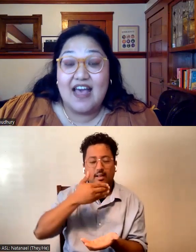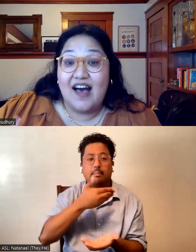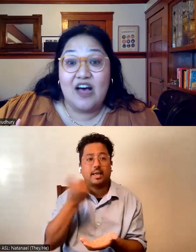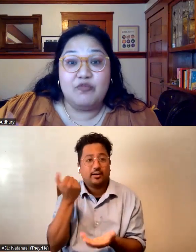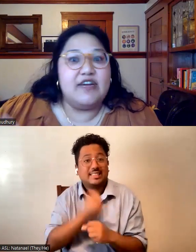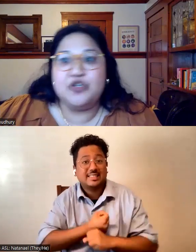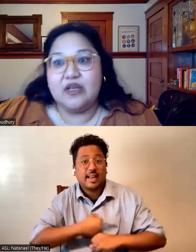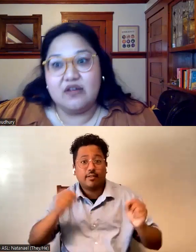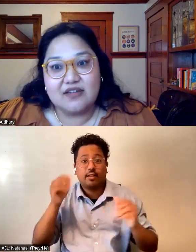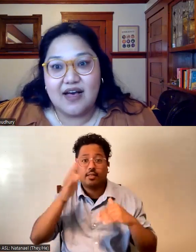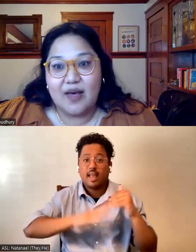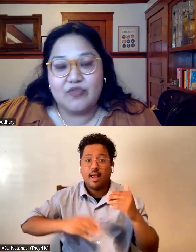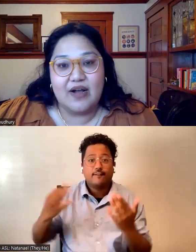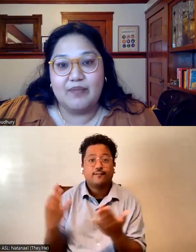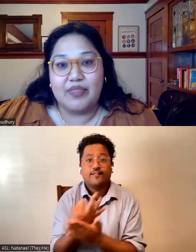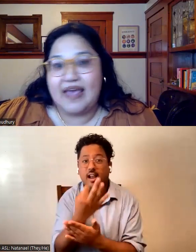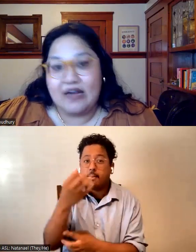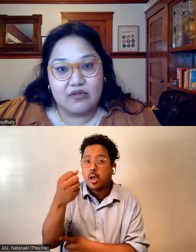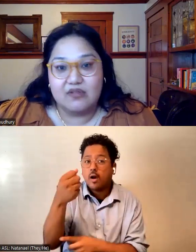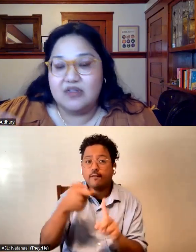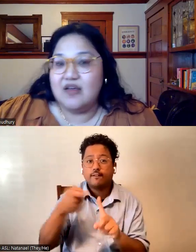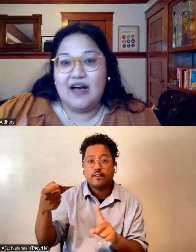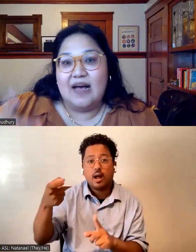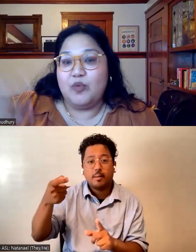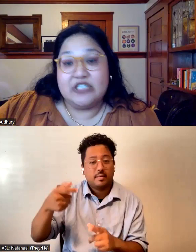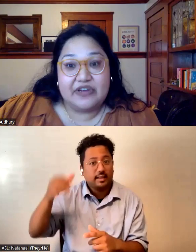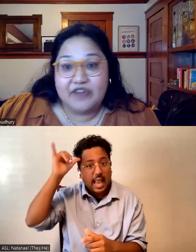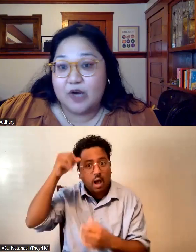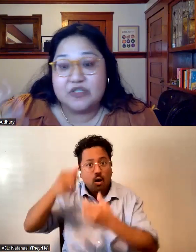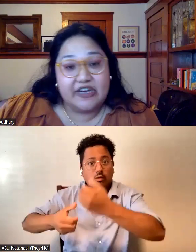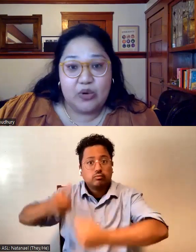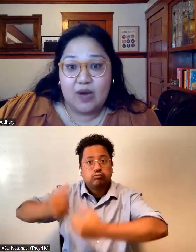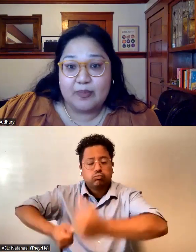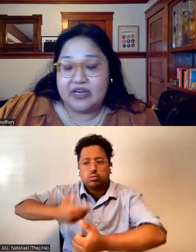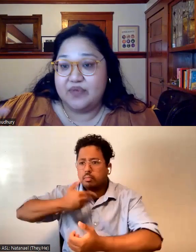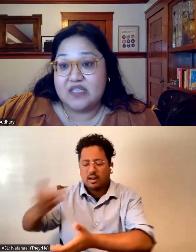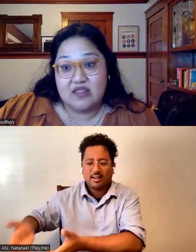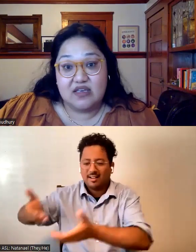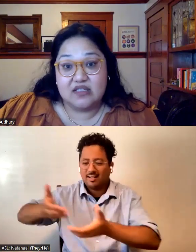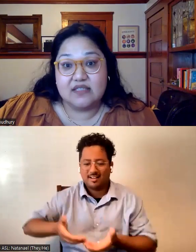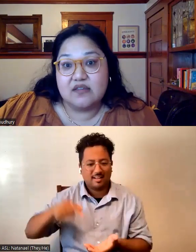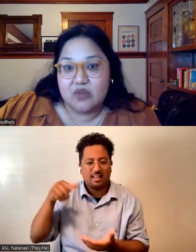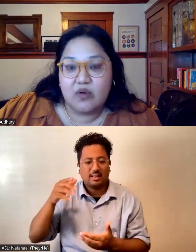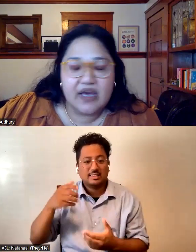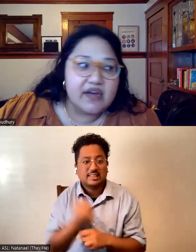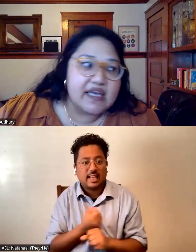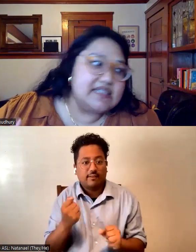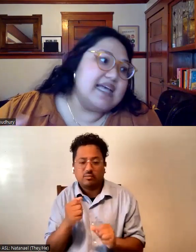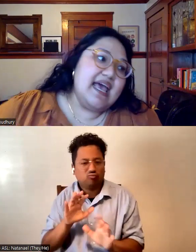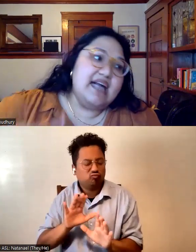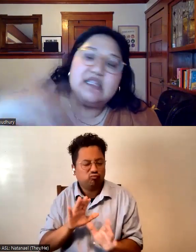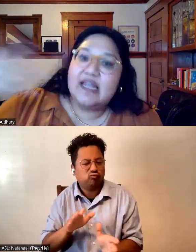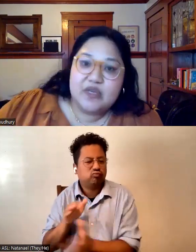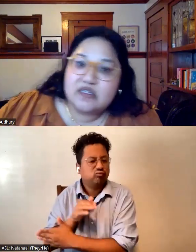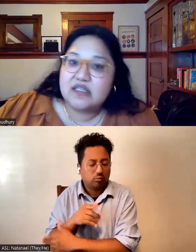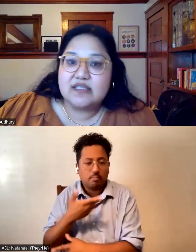than fresh milk from the cattle or dairy farms or dairy cooperatives in these local areas?